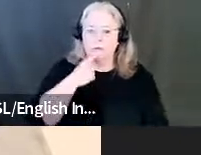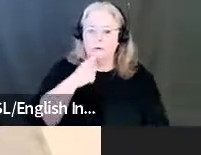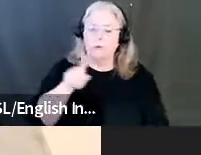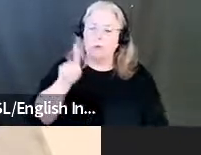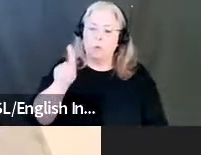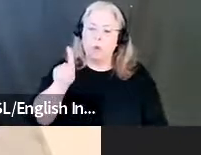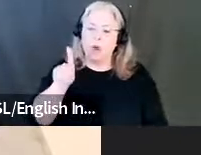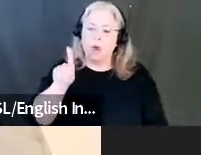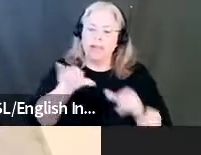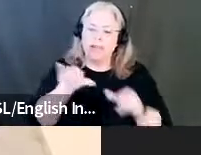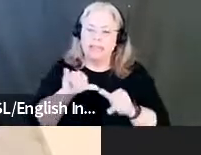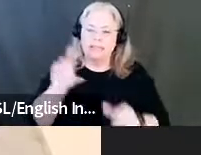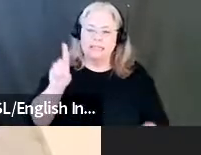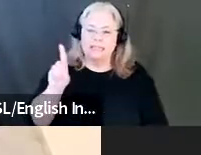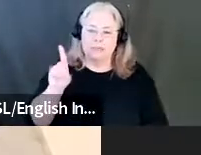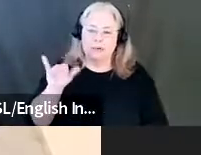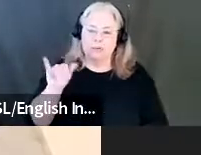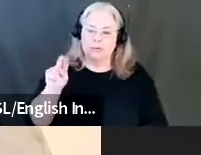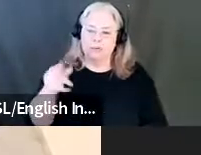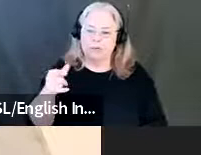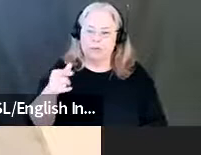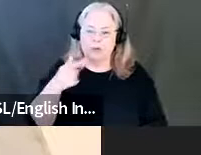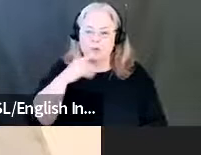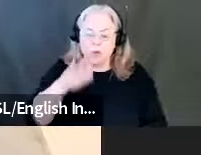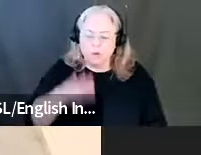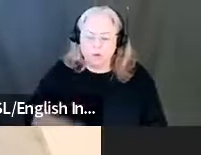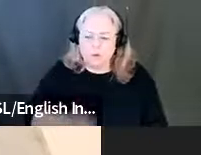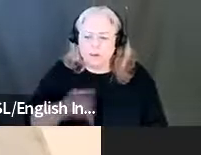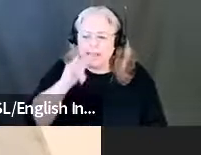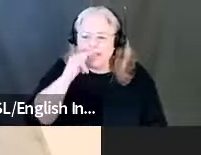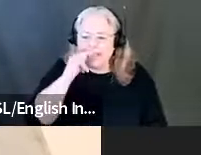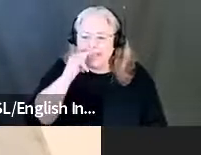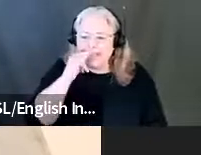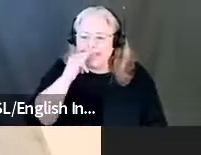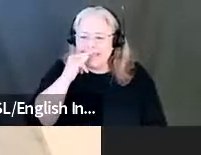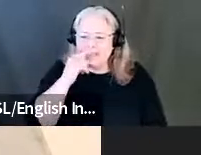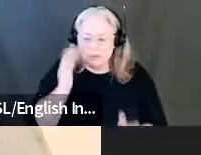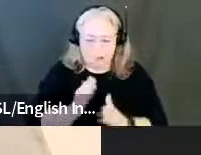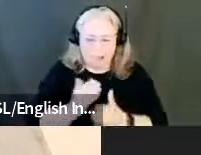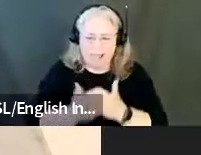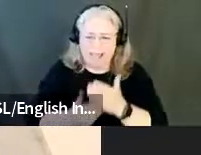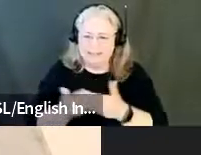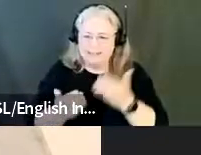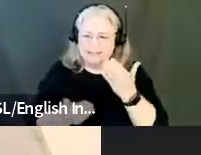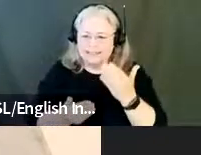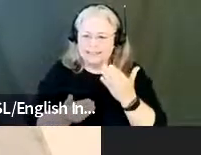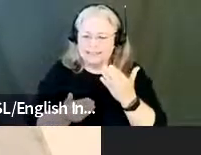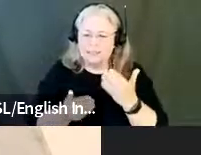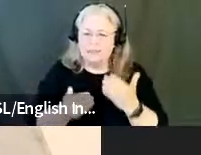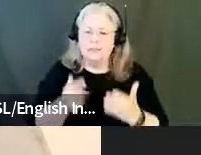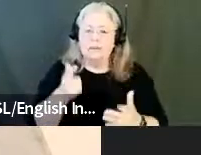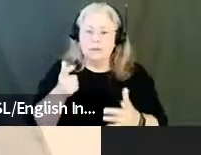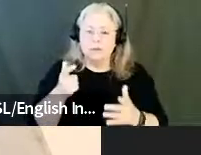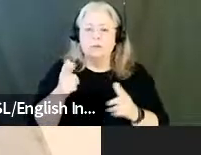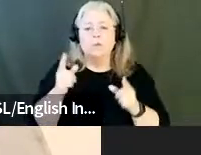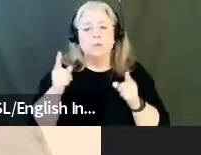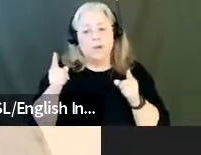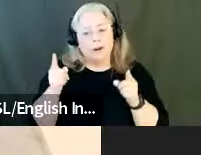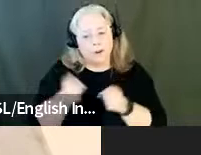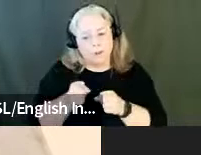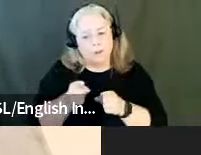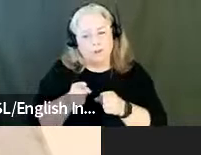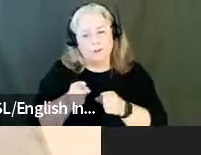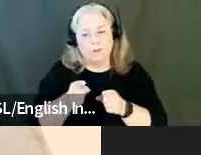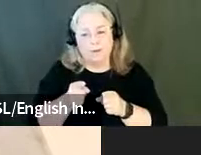let's say you're working with a little kid and you're gonna wanna cut this